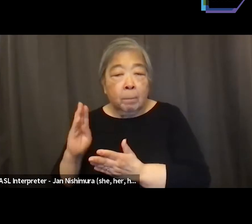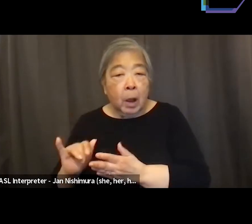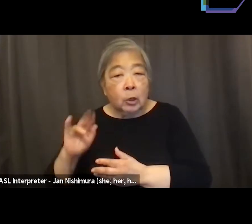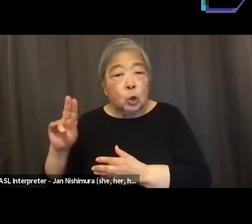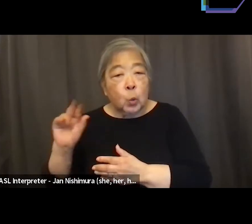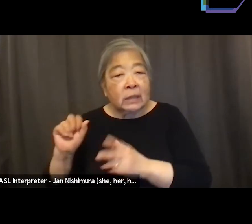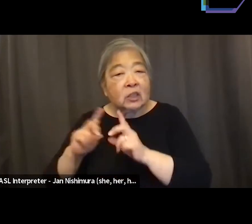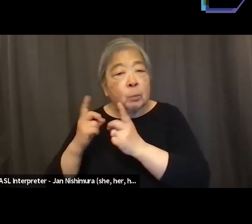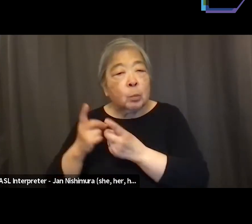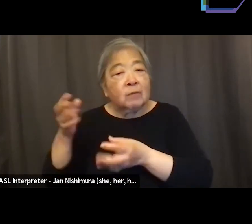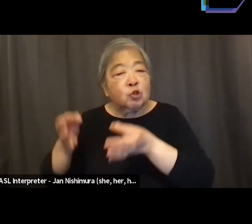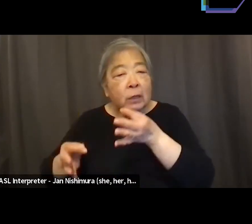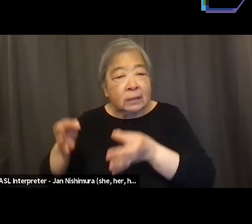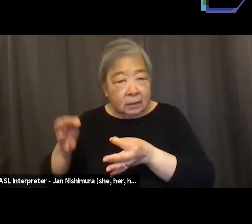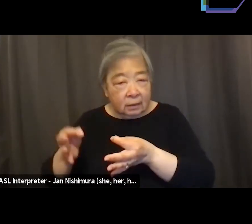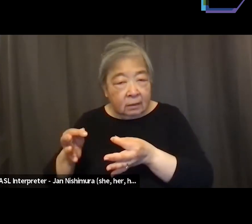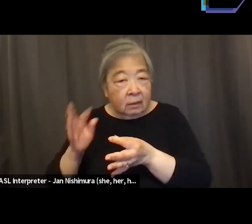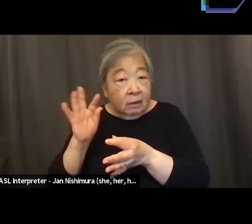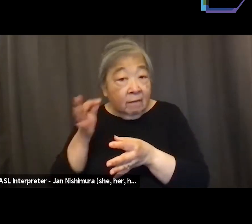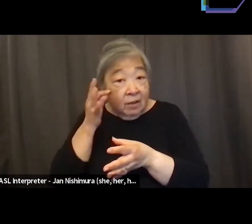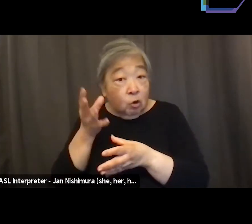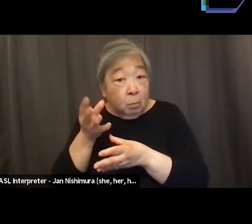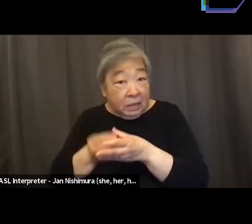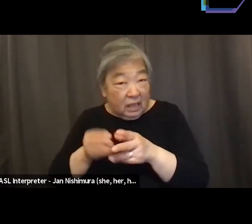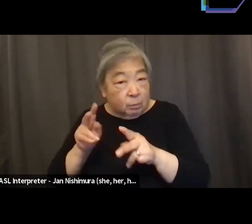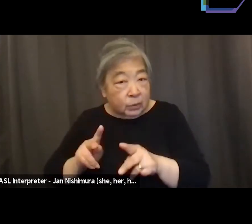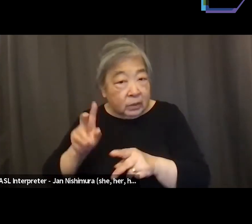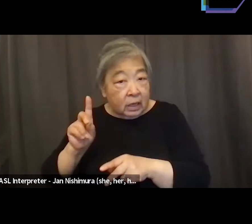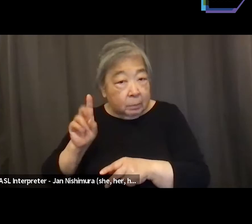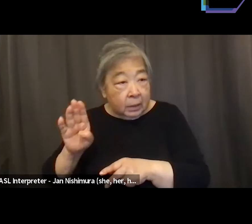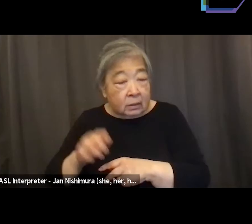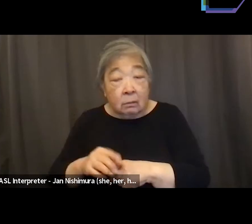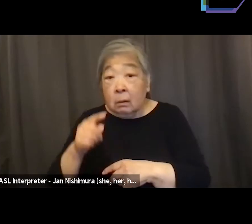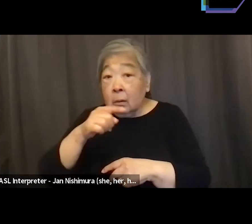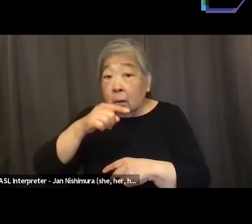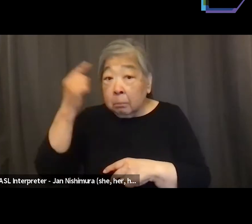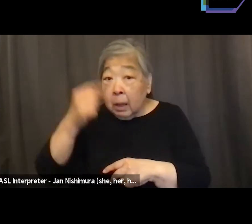Justice Federal Missing Persons Database. As far as Black women,